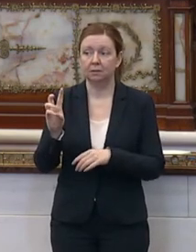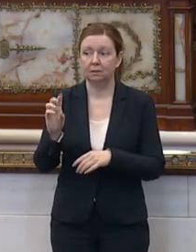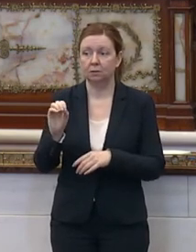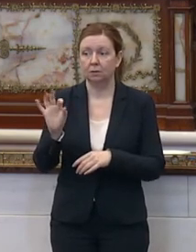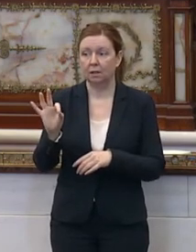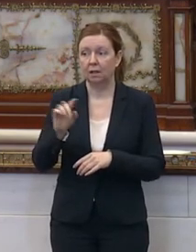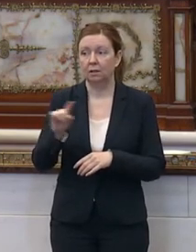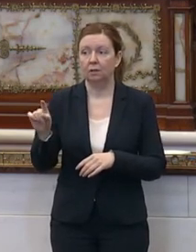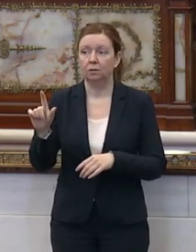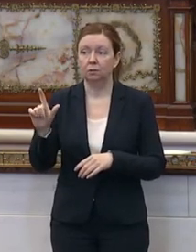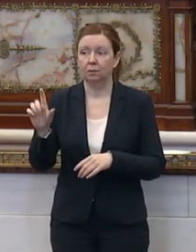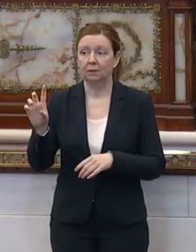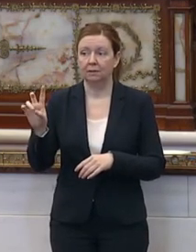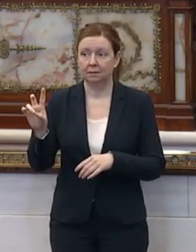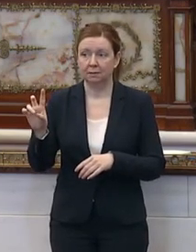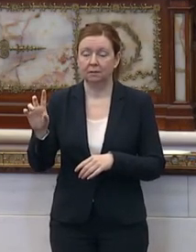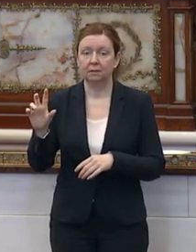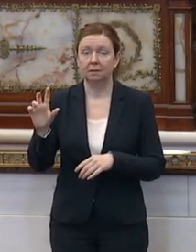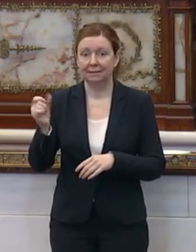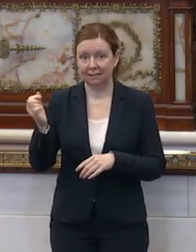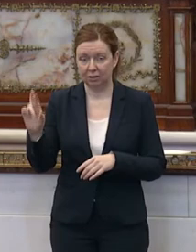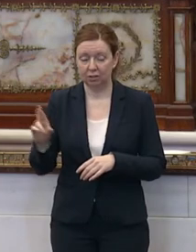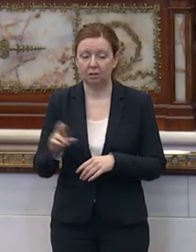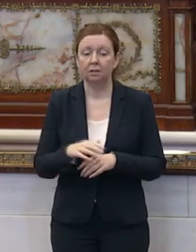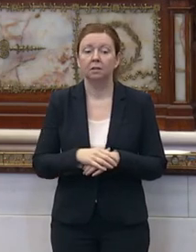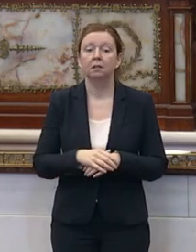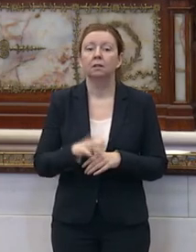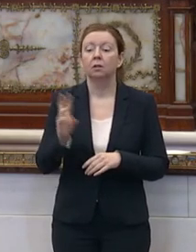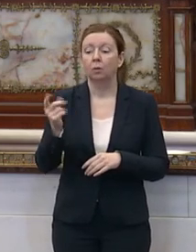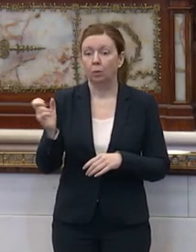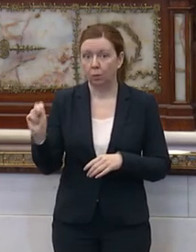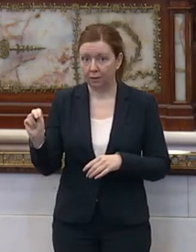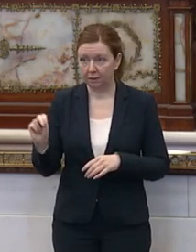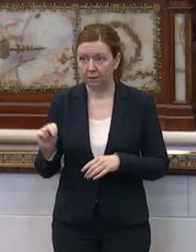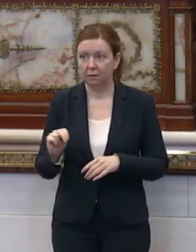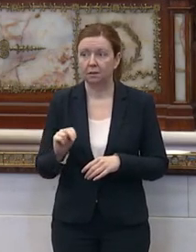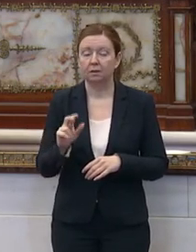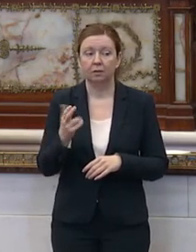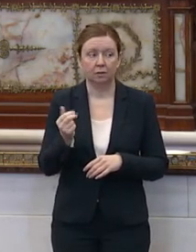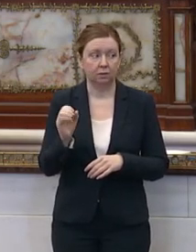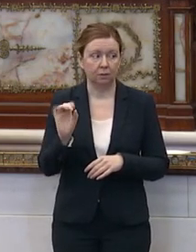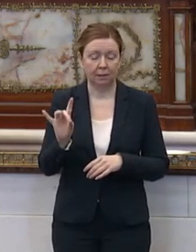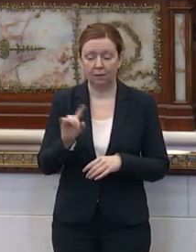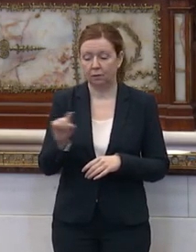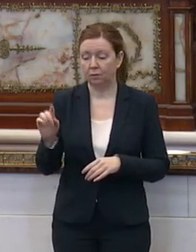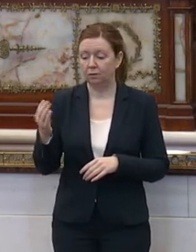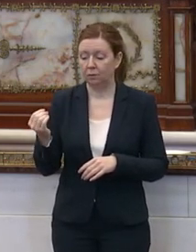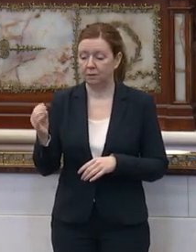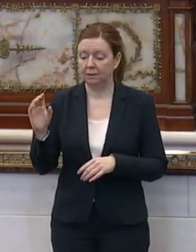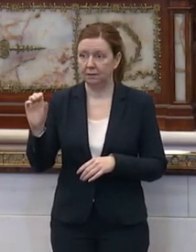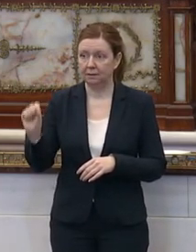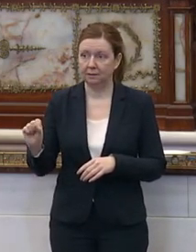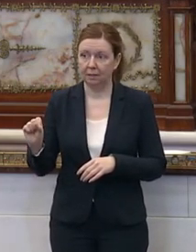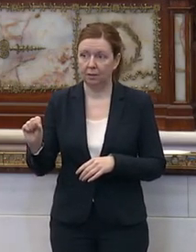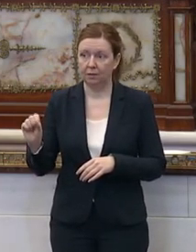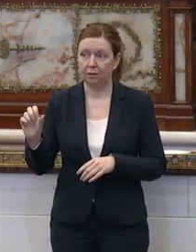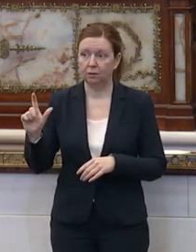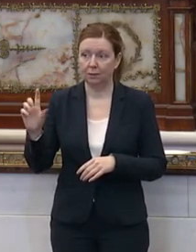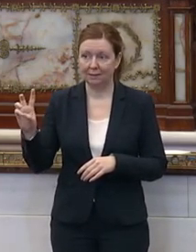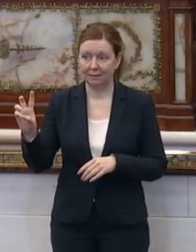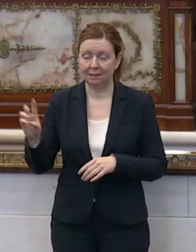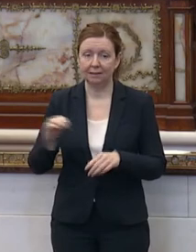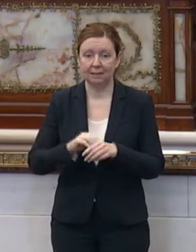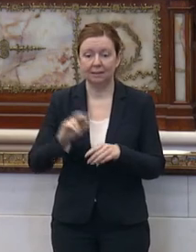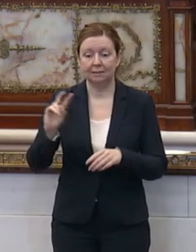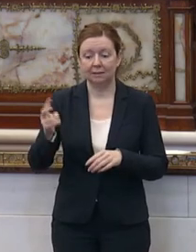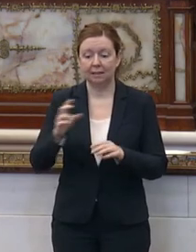through 27 Sears Street, 3014 through 26 Wharton Street, 1308 through 14 South 26th Street,